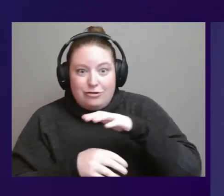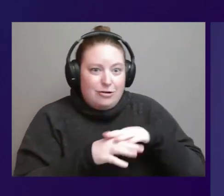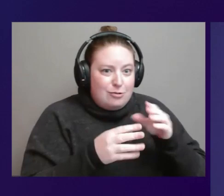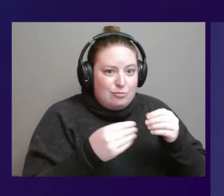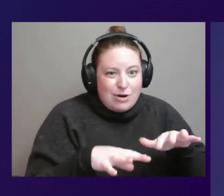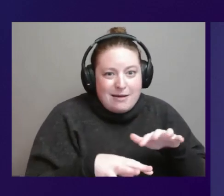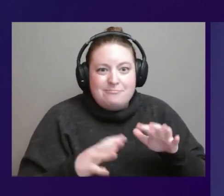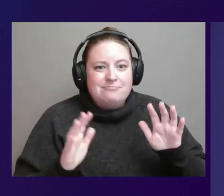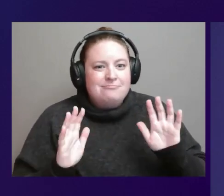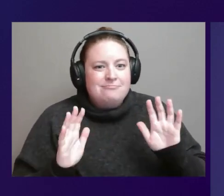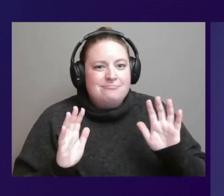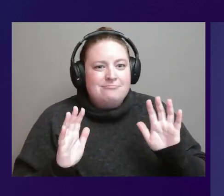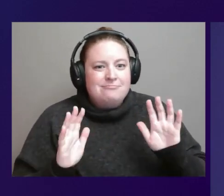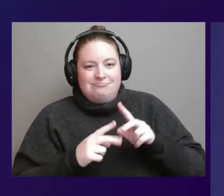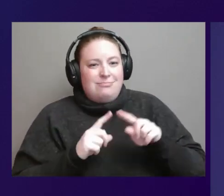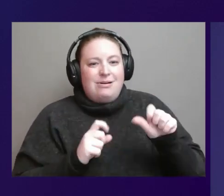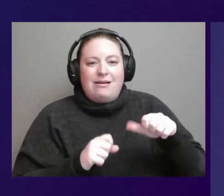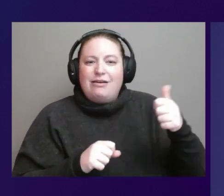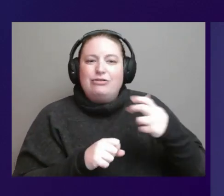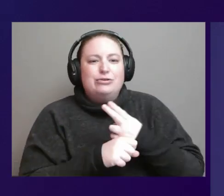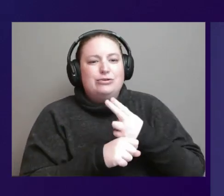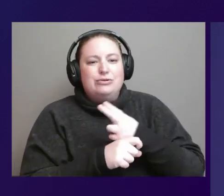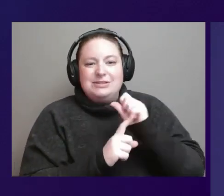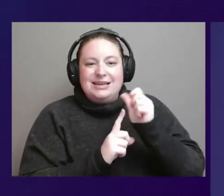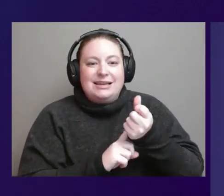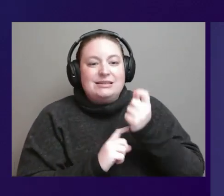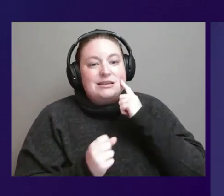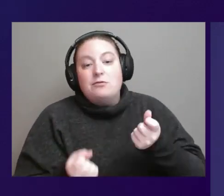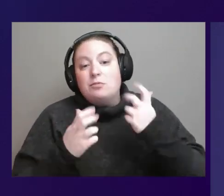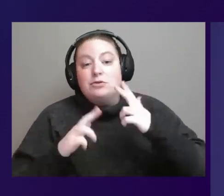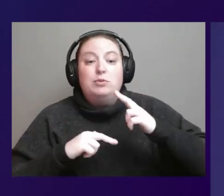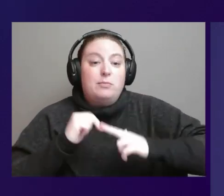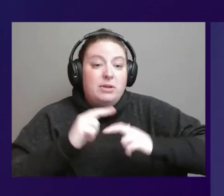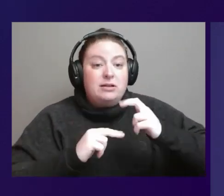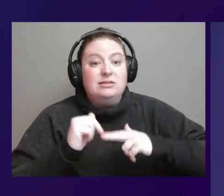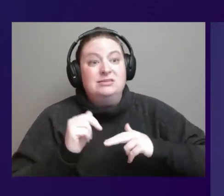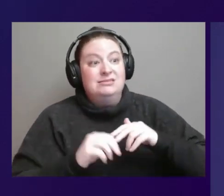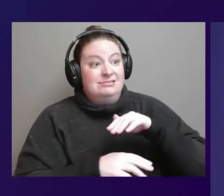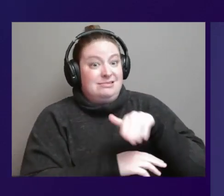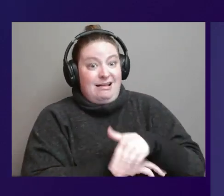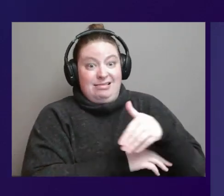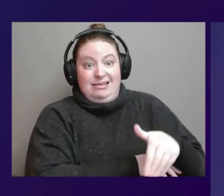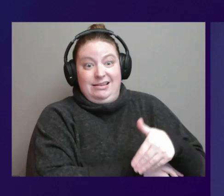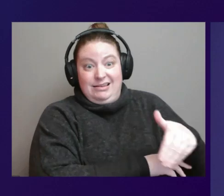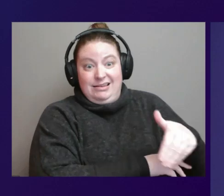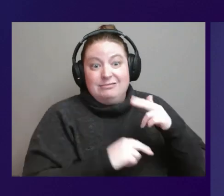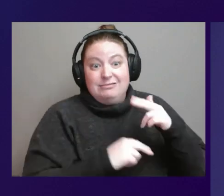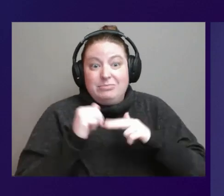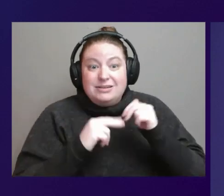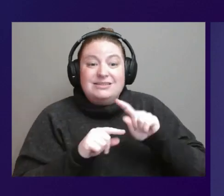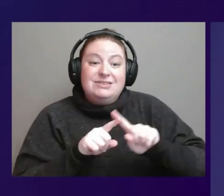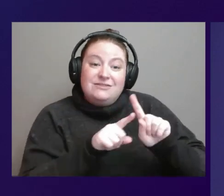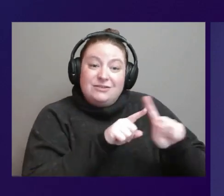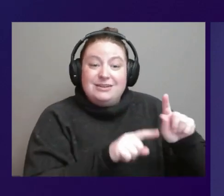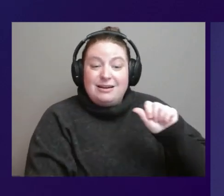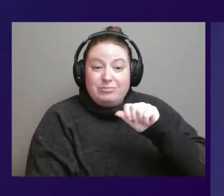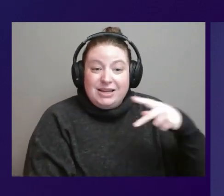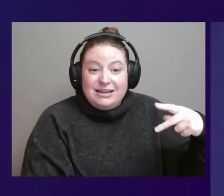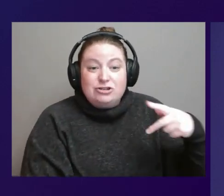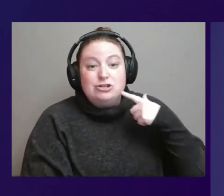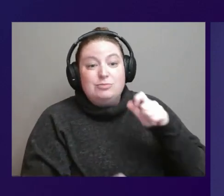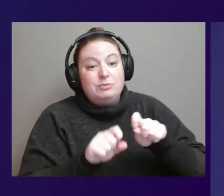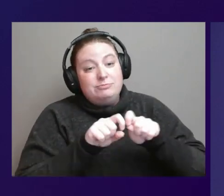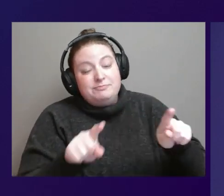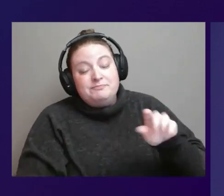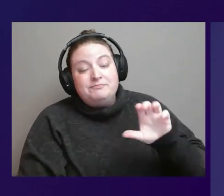use case for it. If you're doing lots of multiple builds, of nightly builds of different applications that you have, to be able to deploy those as containers or